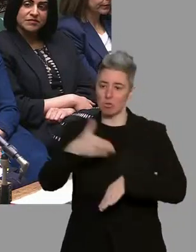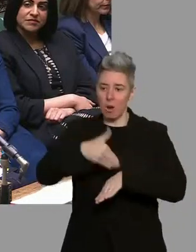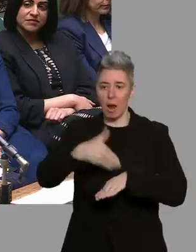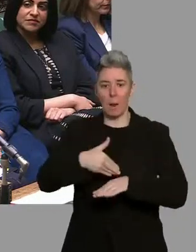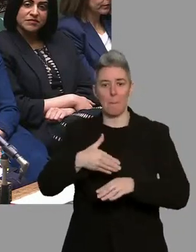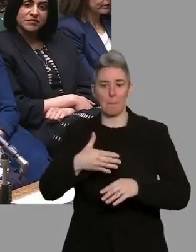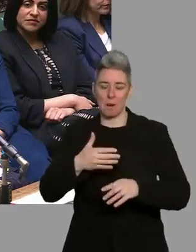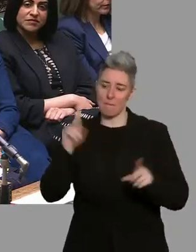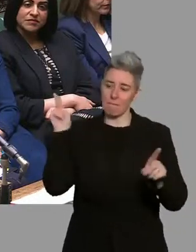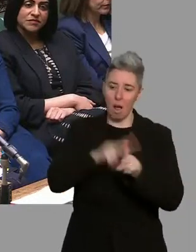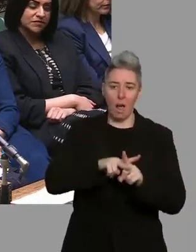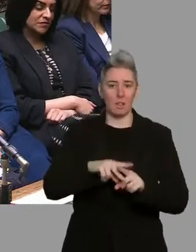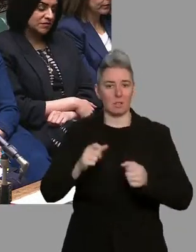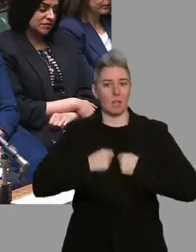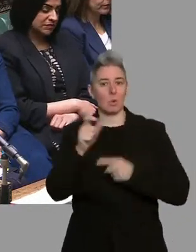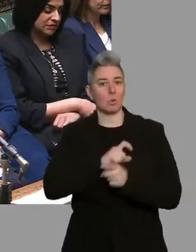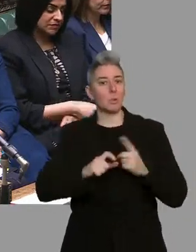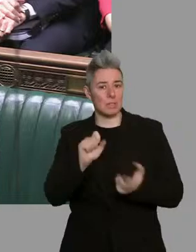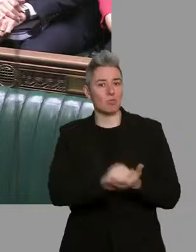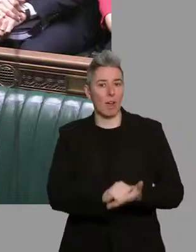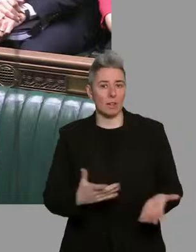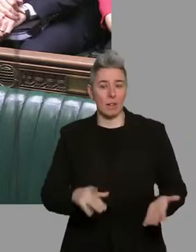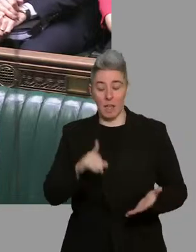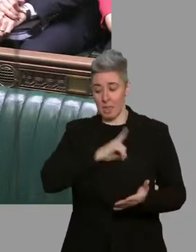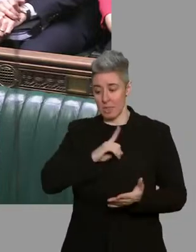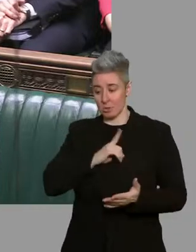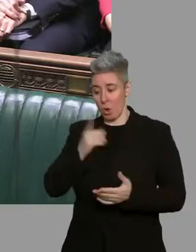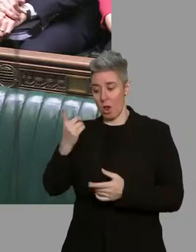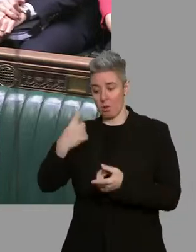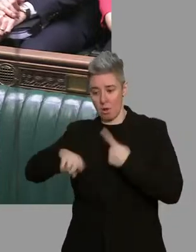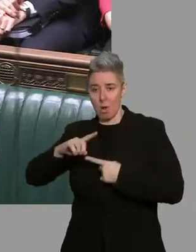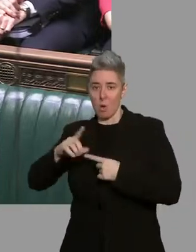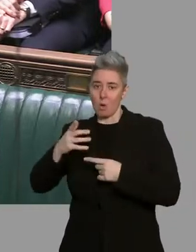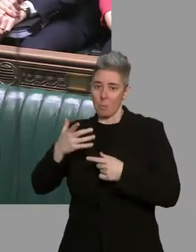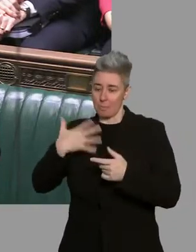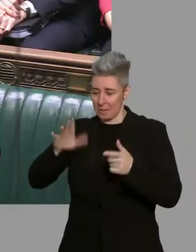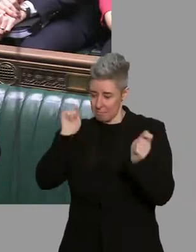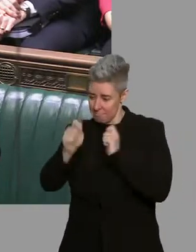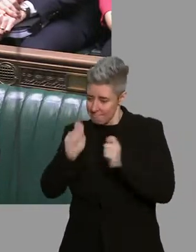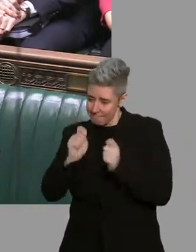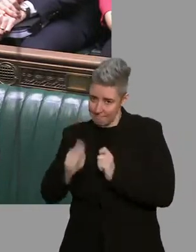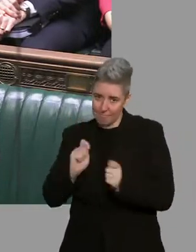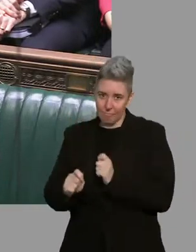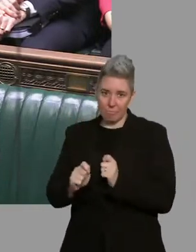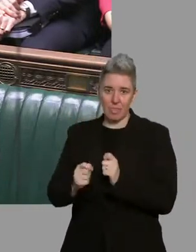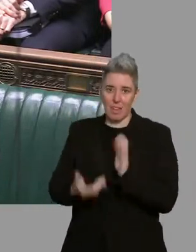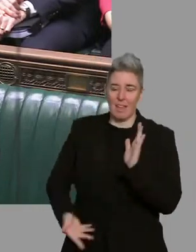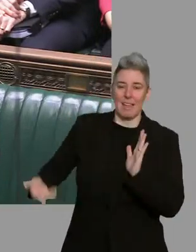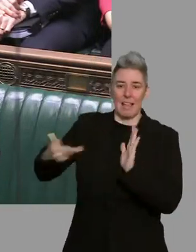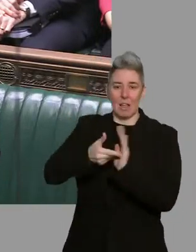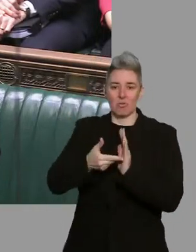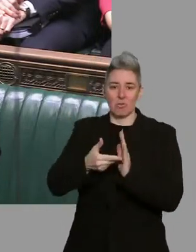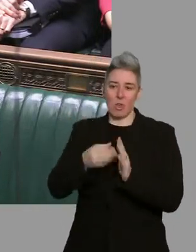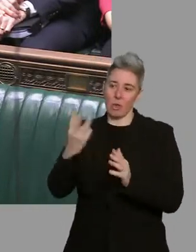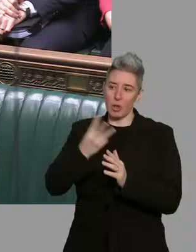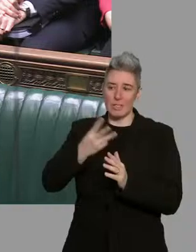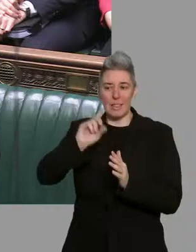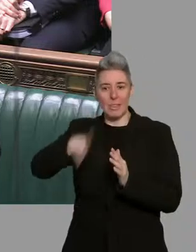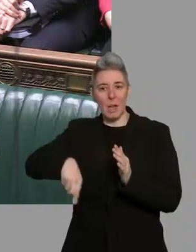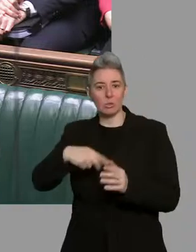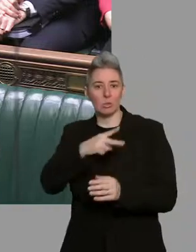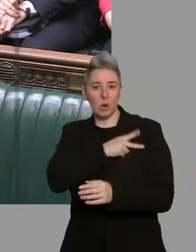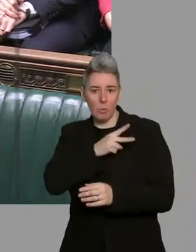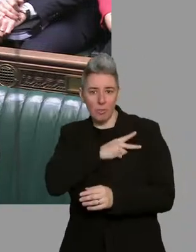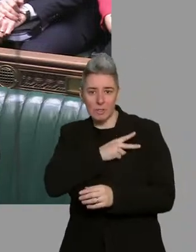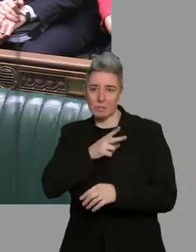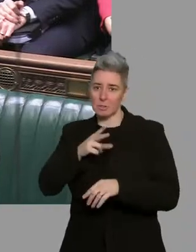PCSO officers into neighbourhood policing, 3.5% real terms increase, and of course tough new respect orders. Where